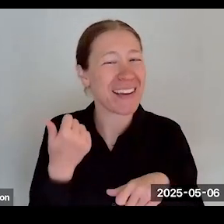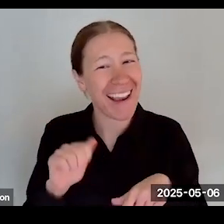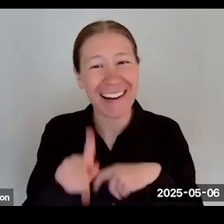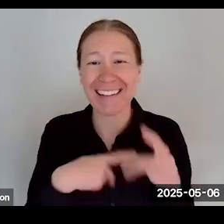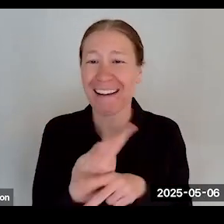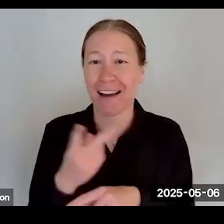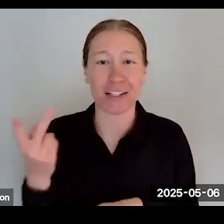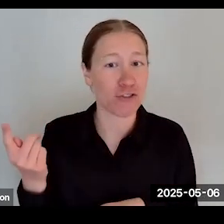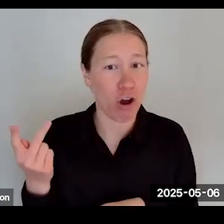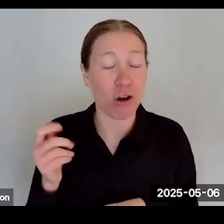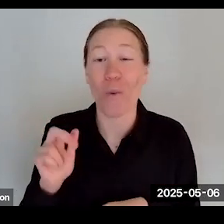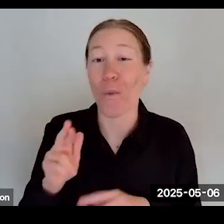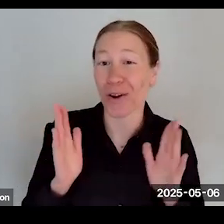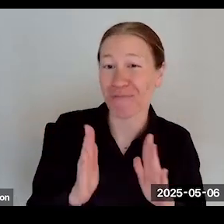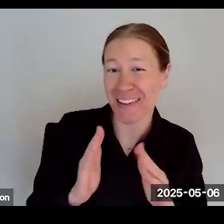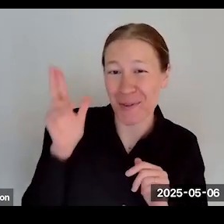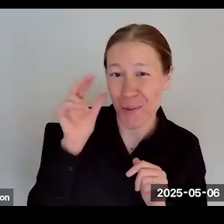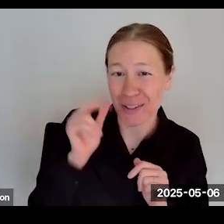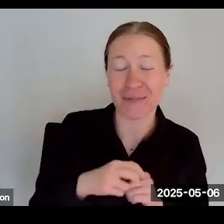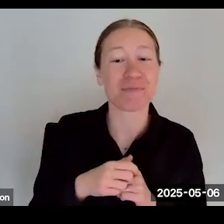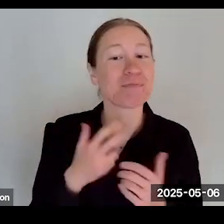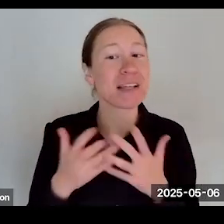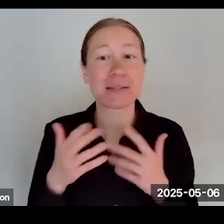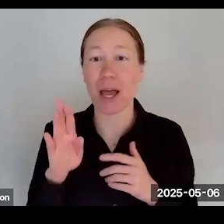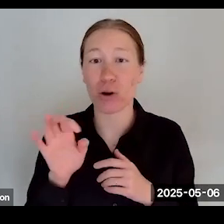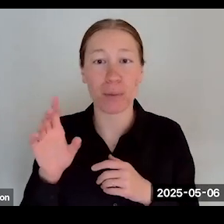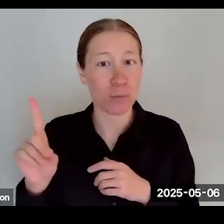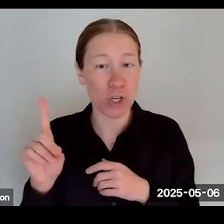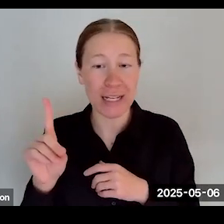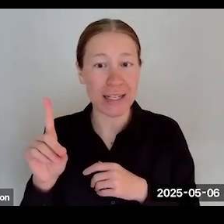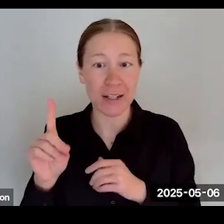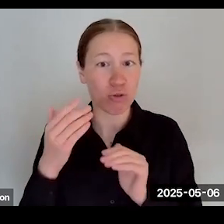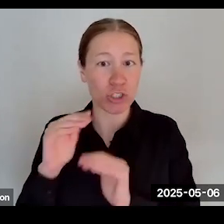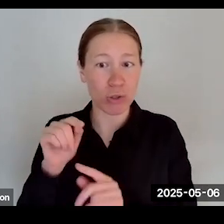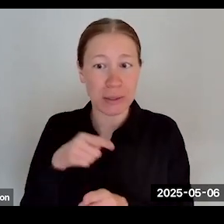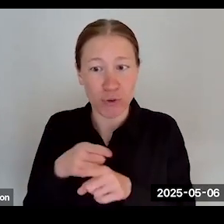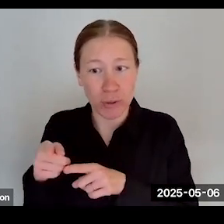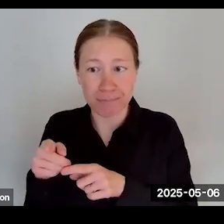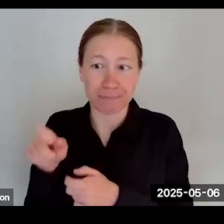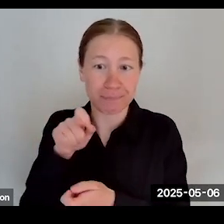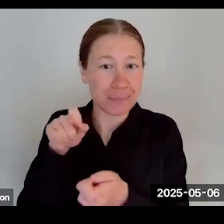dog or miniature horse, even if there are breed restrictions in a particular location.